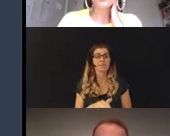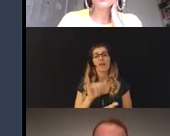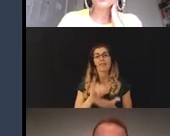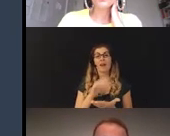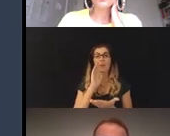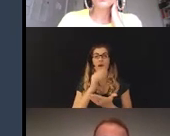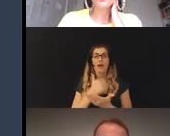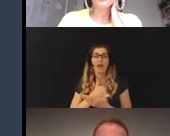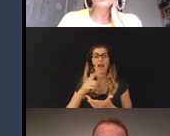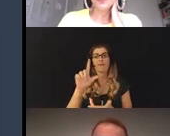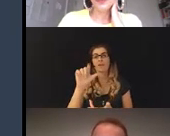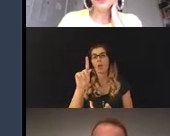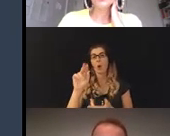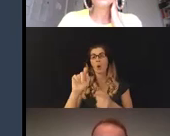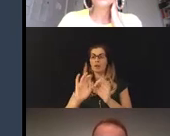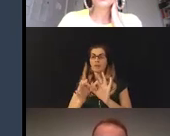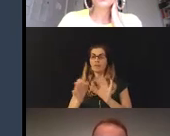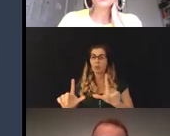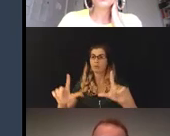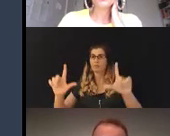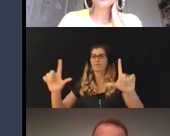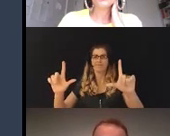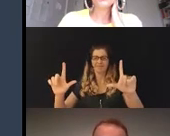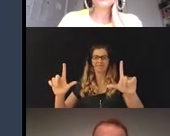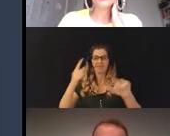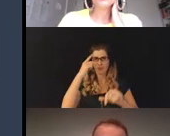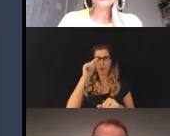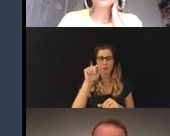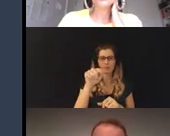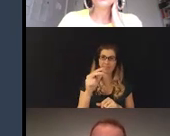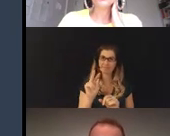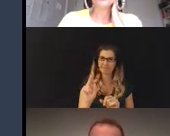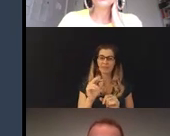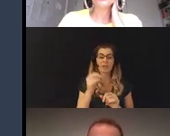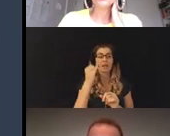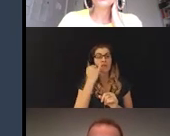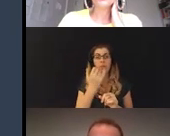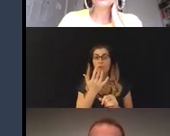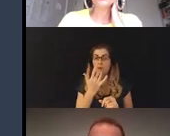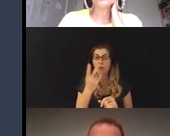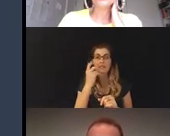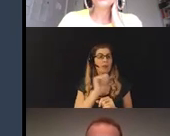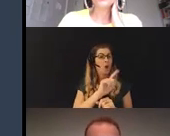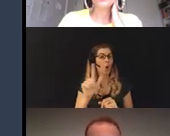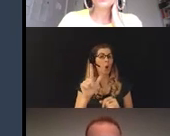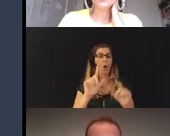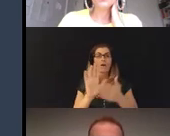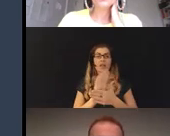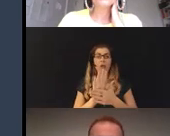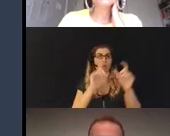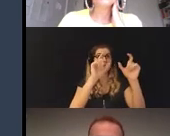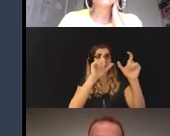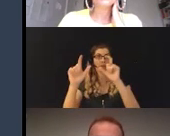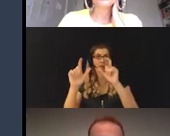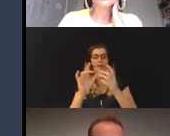just Laura's video up for you. If you prefer to see all videos that are being shared, you would click top right of your